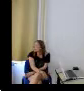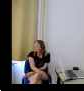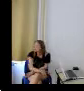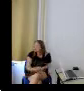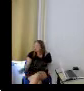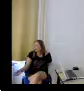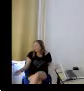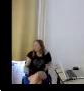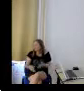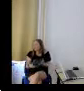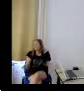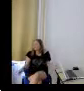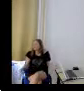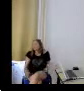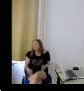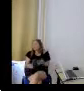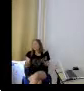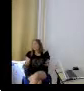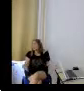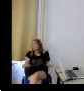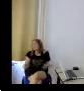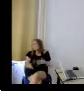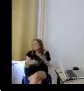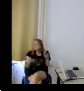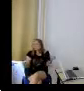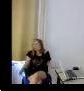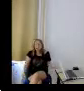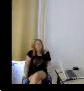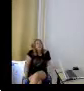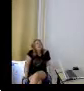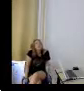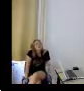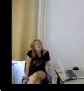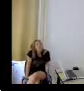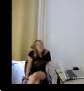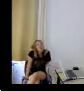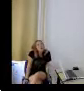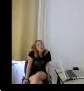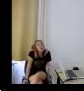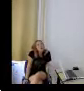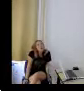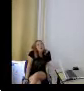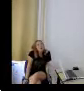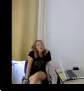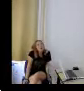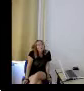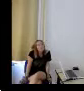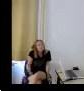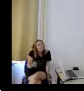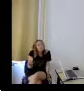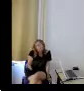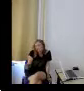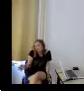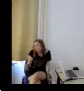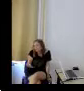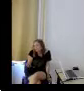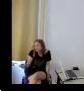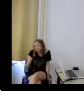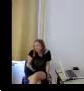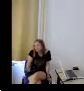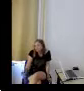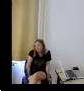close it, how to not validate it anymore and so on. But there have been certain